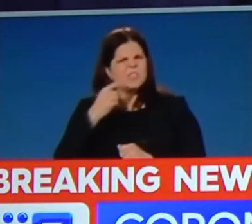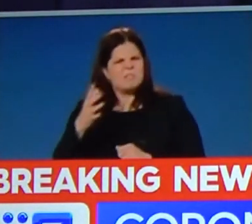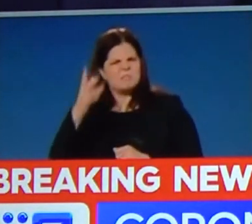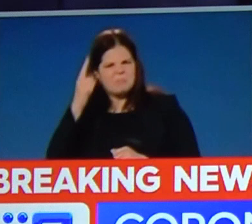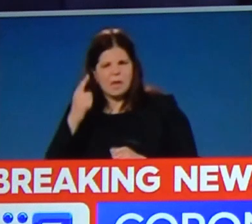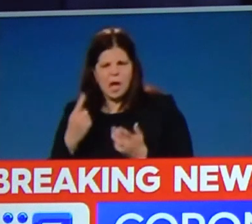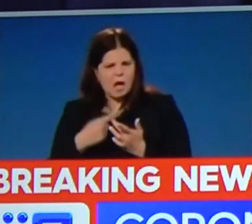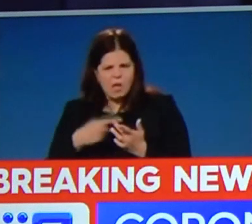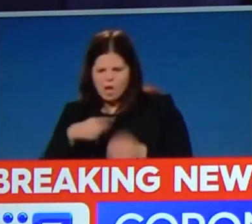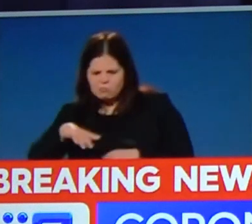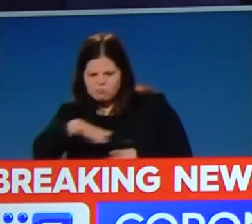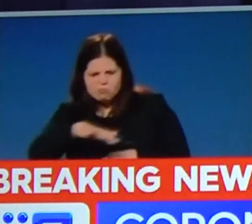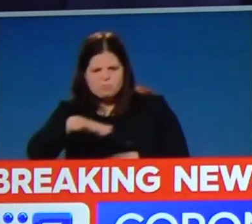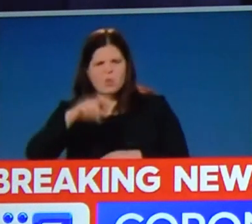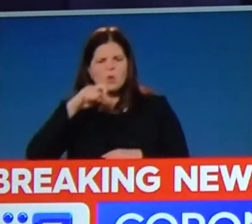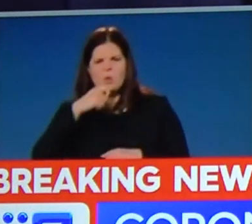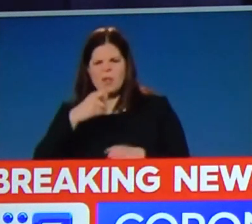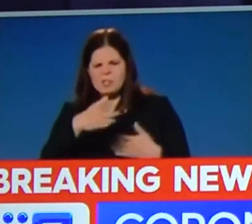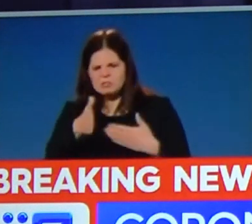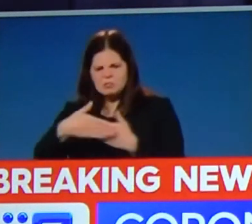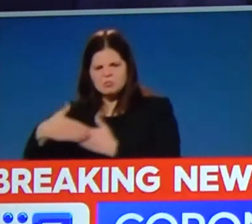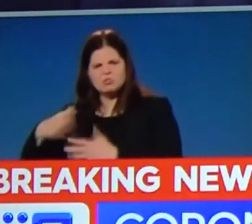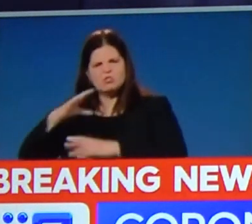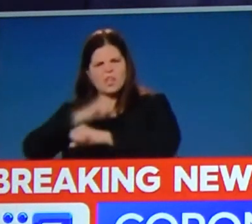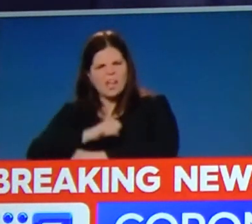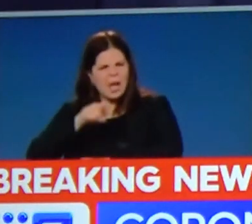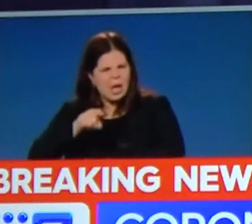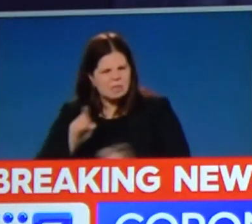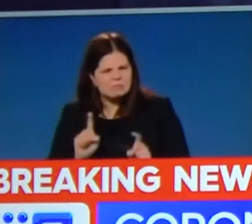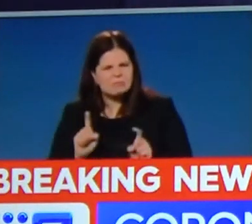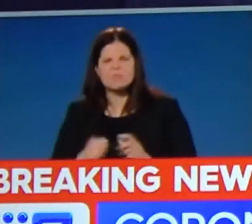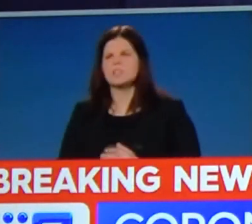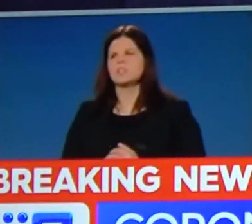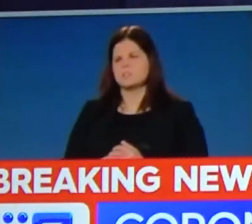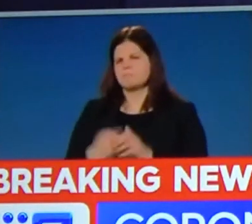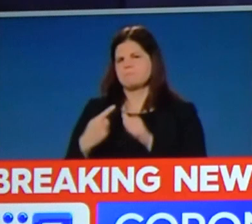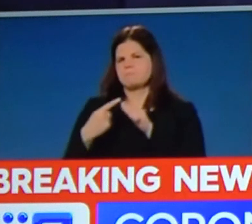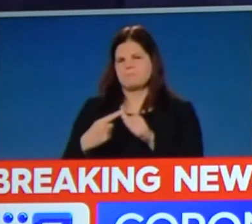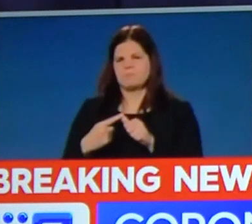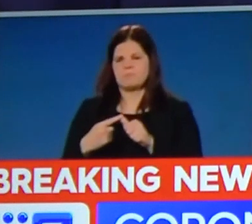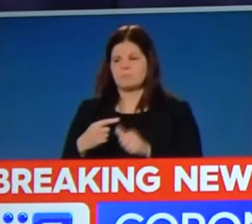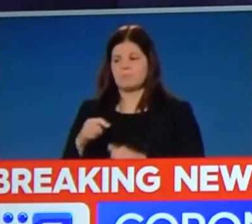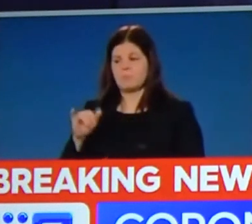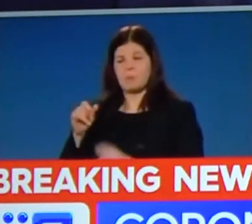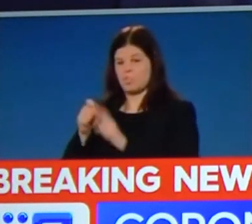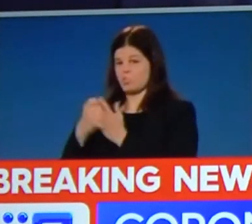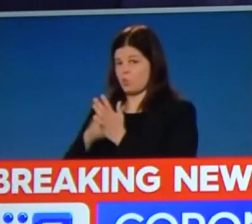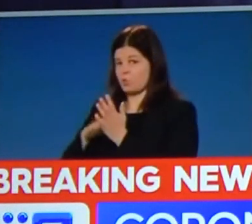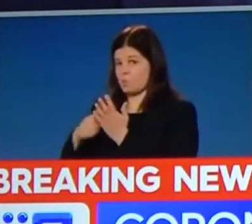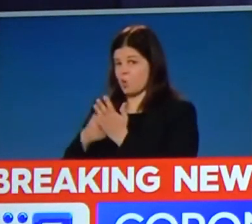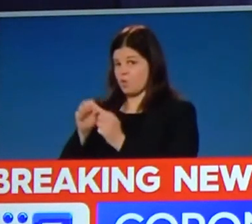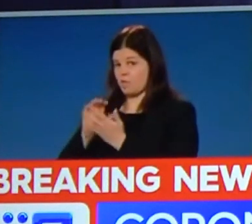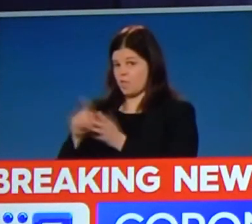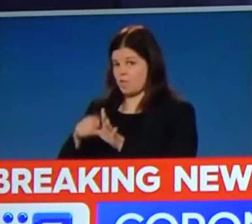do that here? Have you gone any further on that plan? Well, where there's localised actions, and Dr Murphy might want to speak on